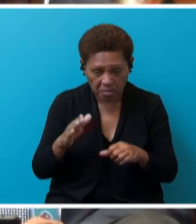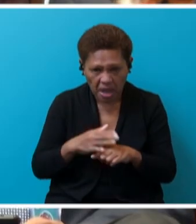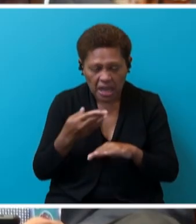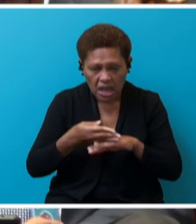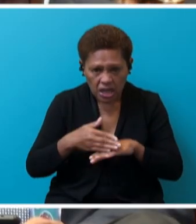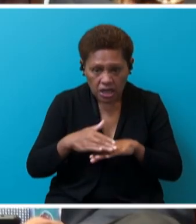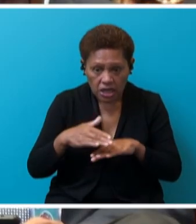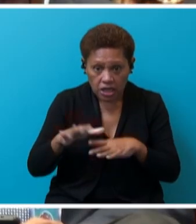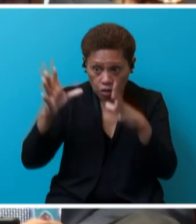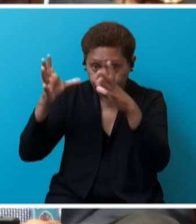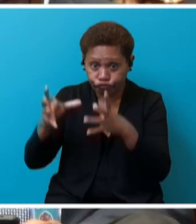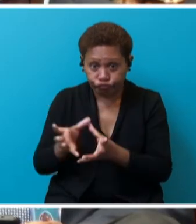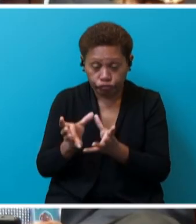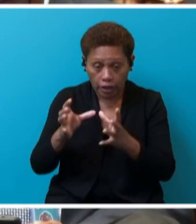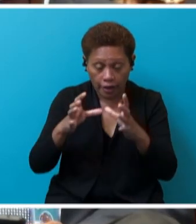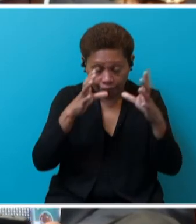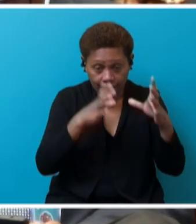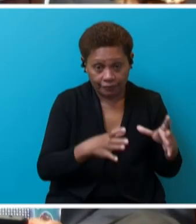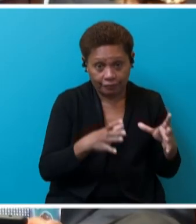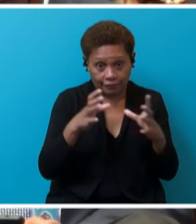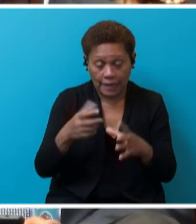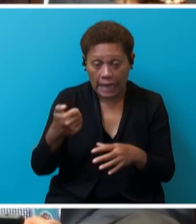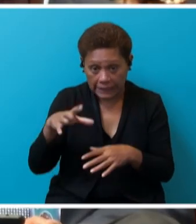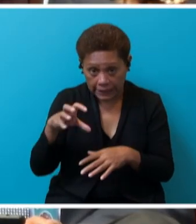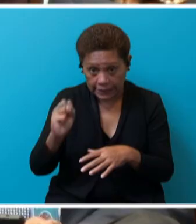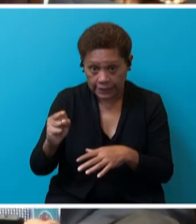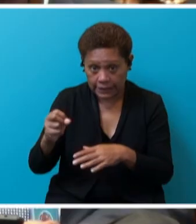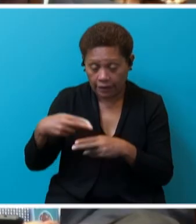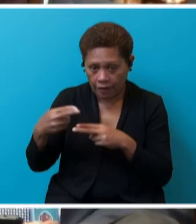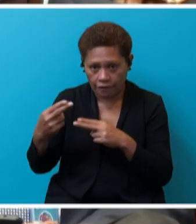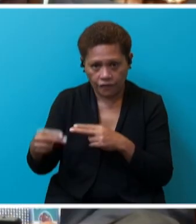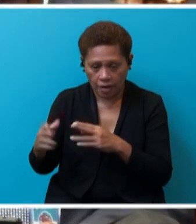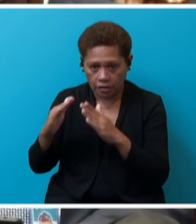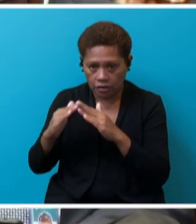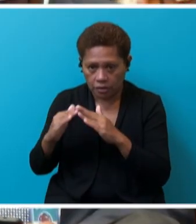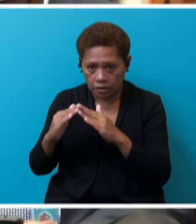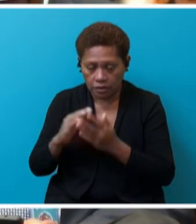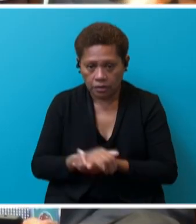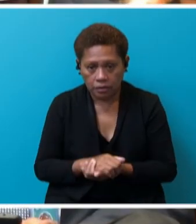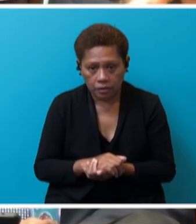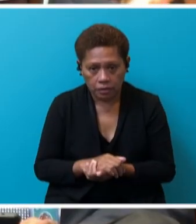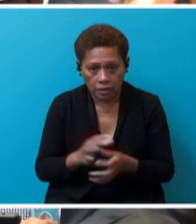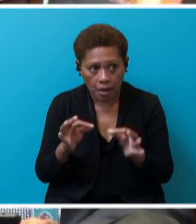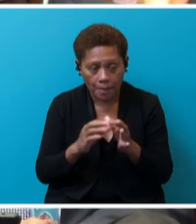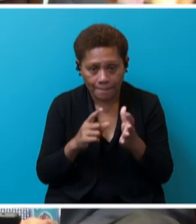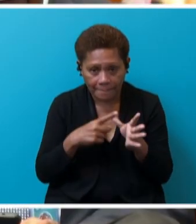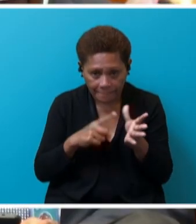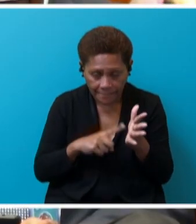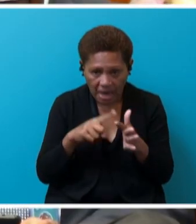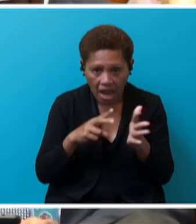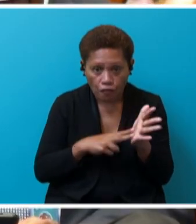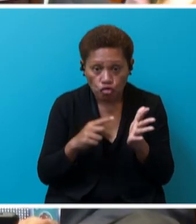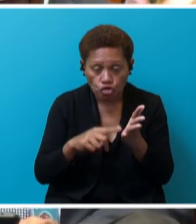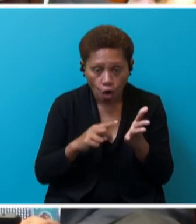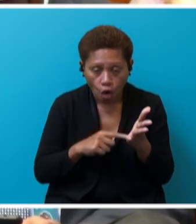reservoir and water extension to 60 farming households. Additionally, the Mbale Buto plant optimization